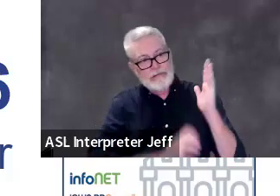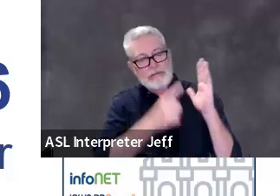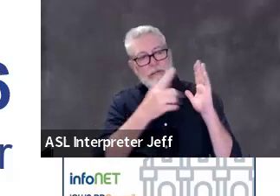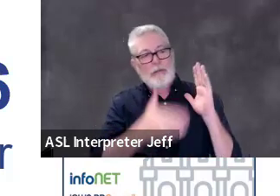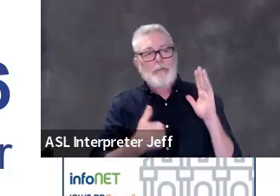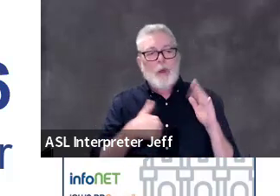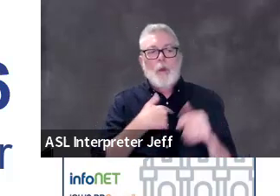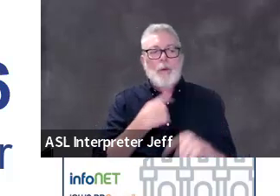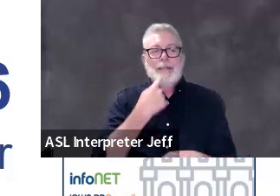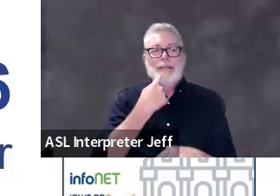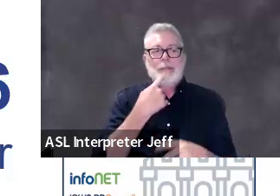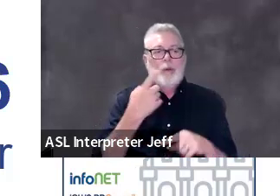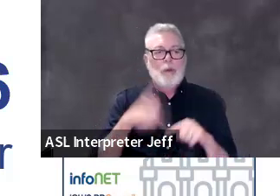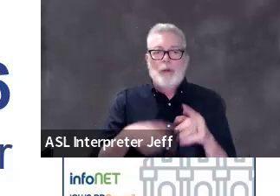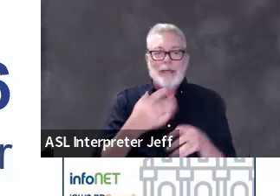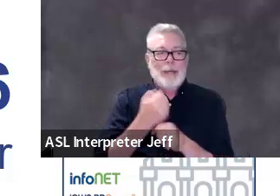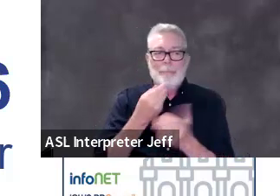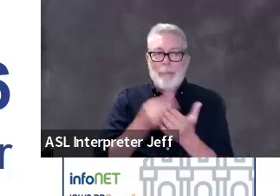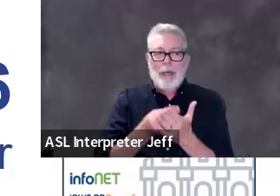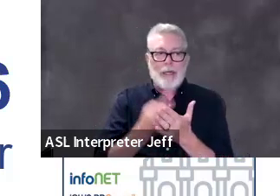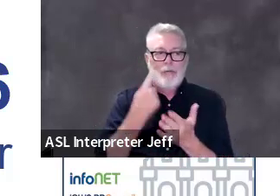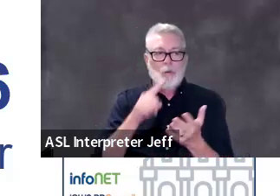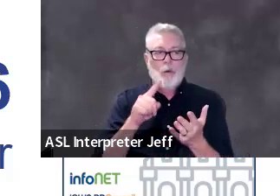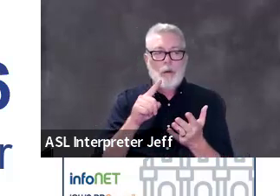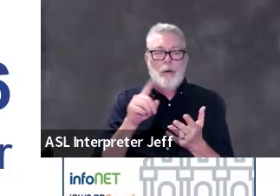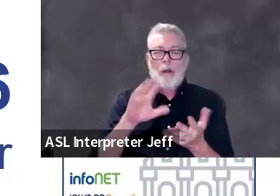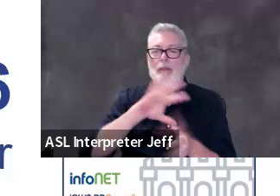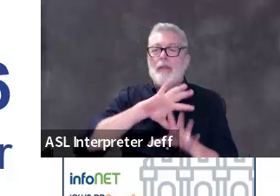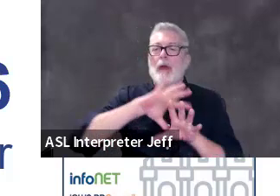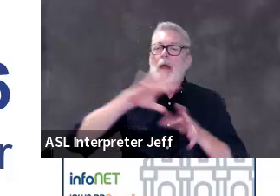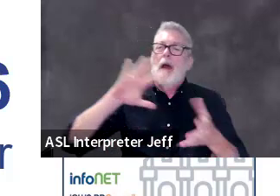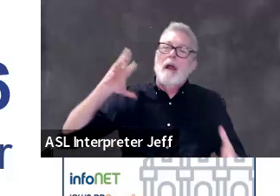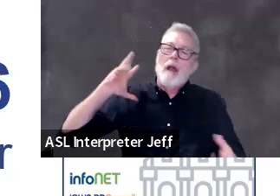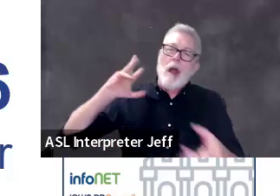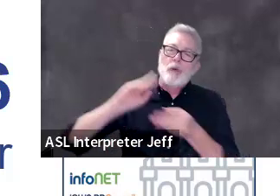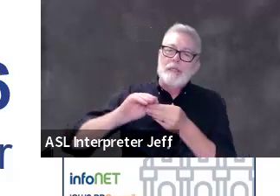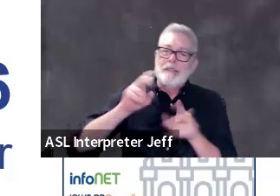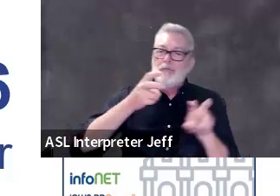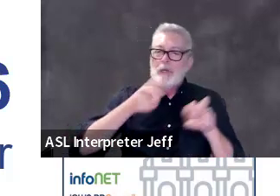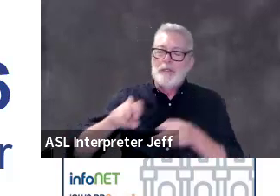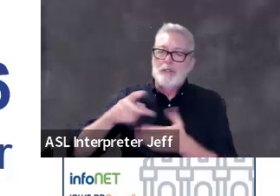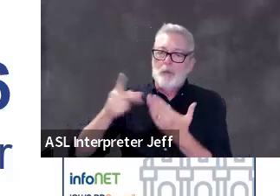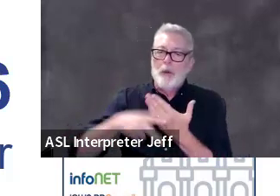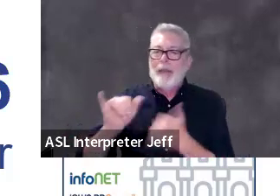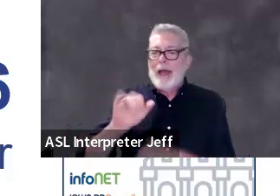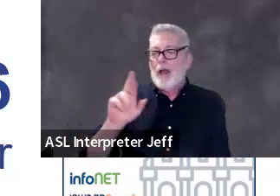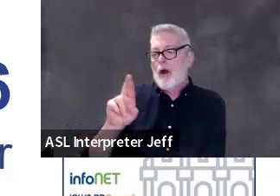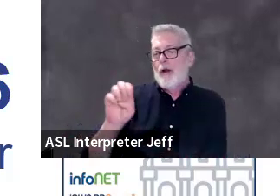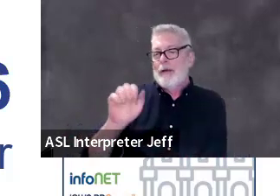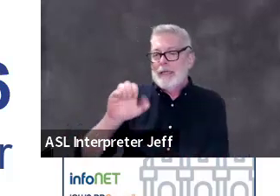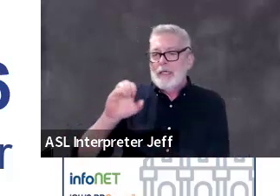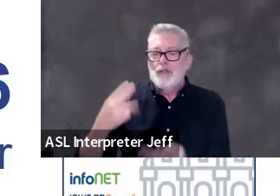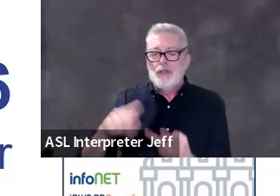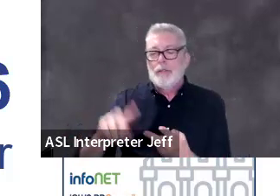We were disappointed that we couldn't get funding for the comprehensive transition programs like REACH,